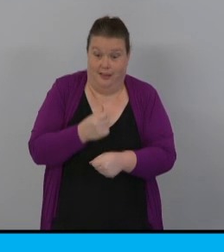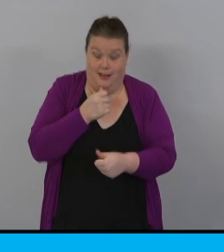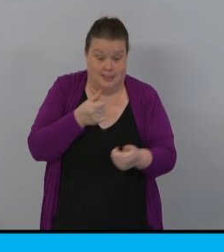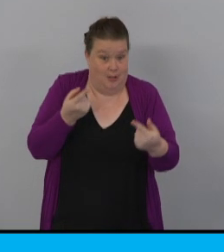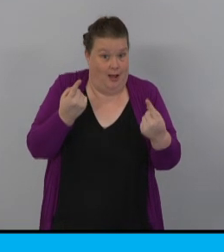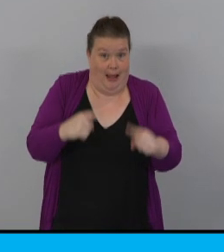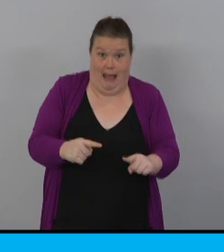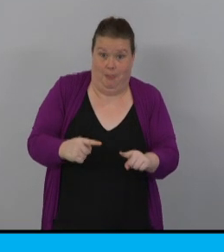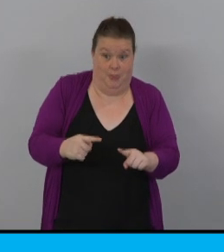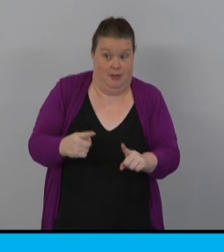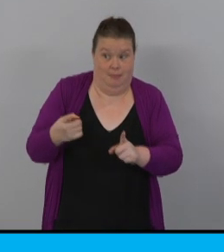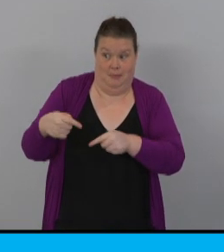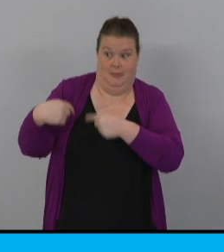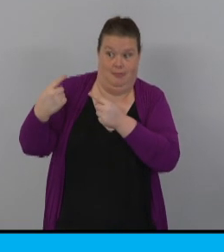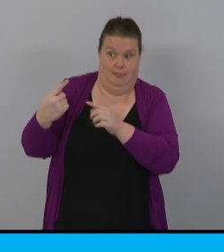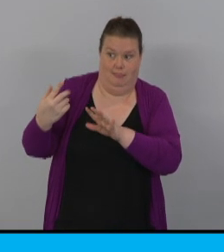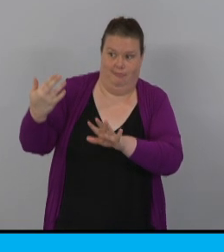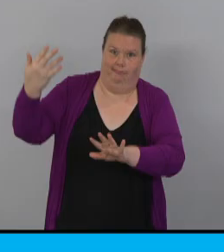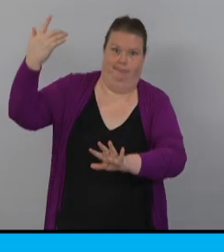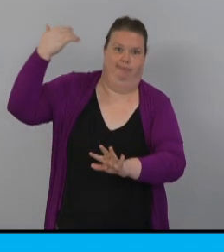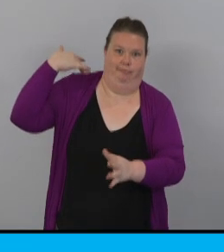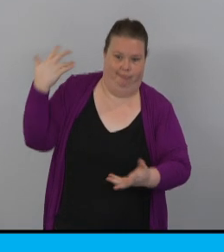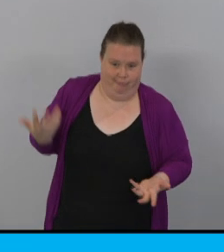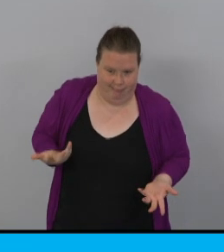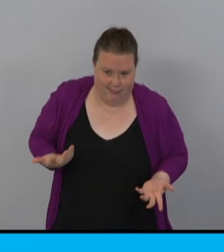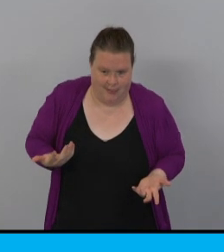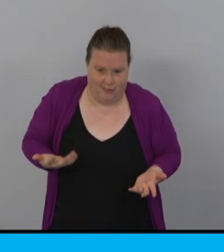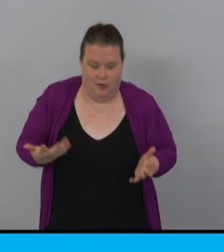So, it's a kind of a double-edged sword.